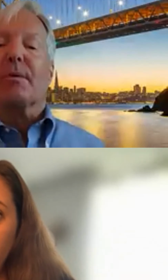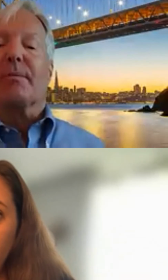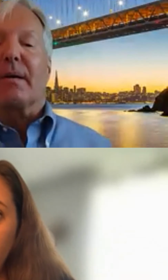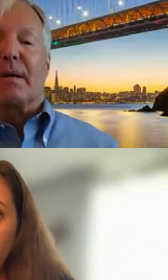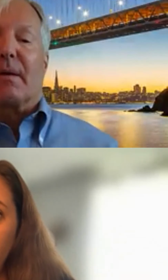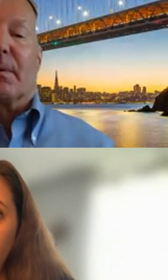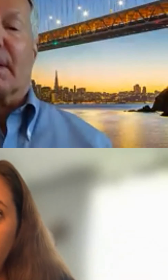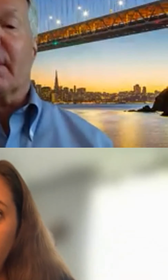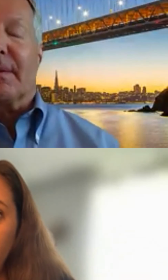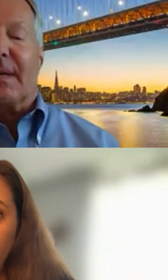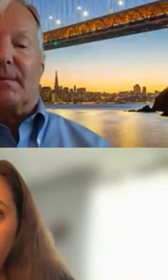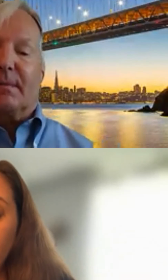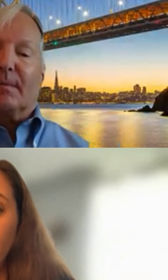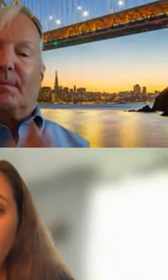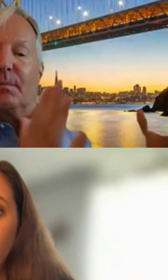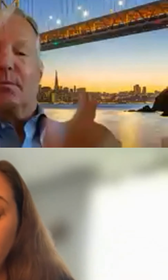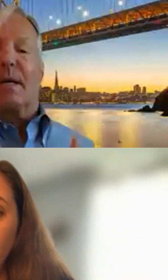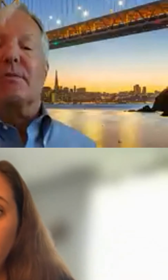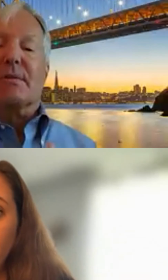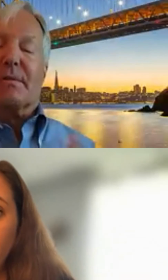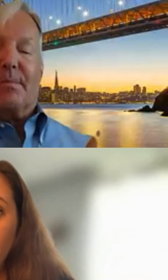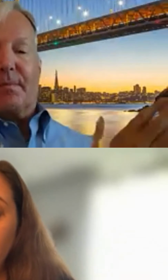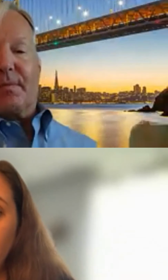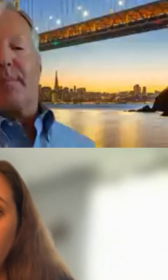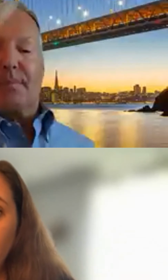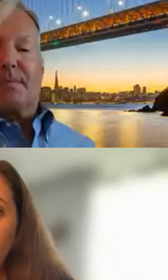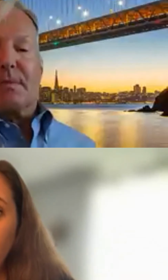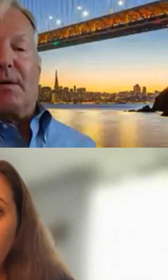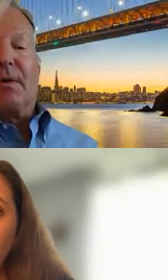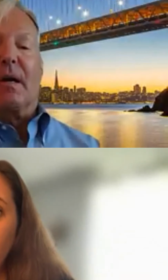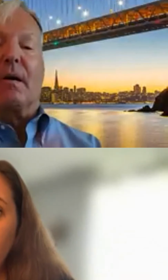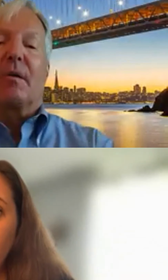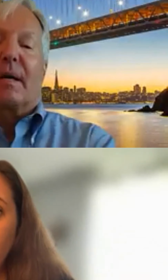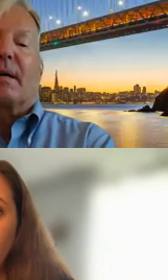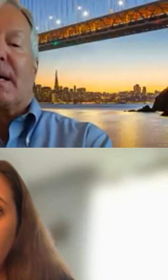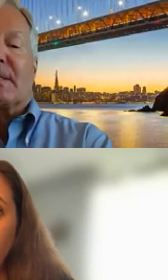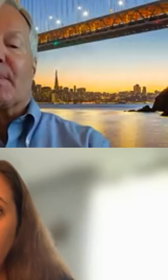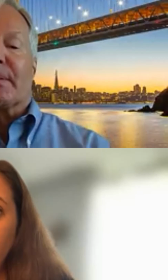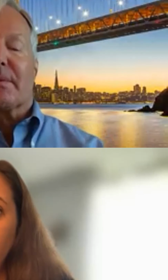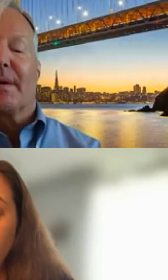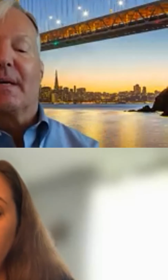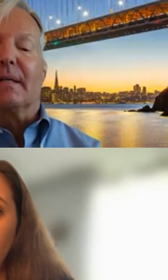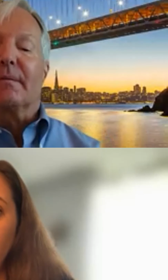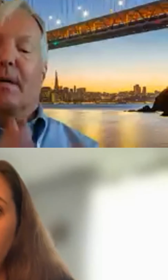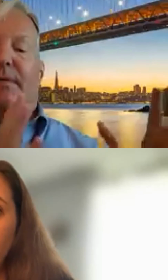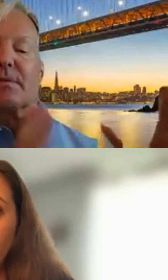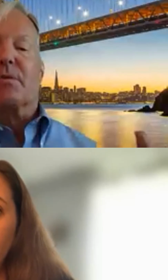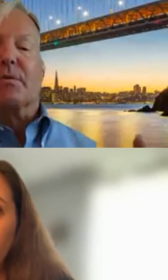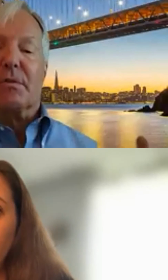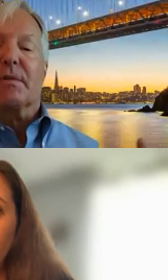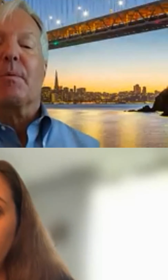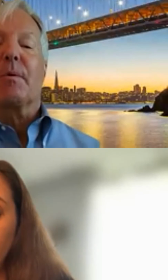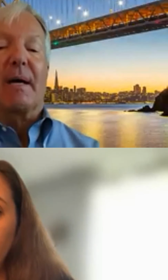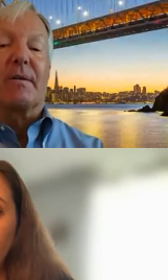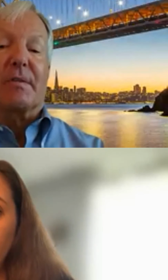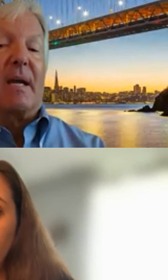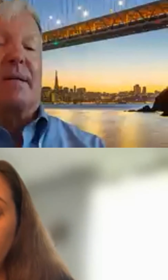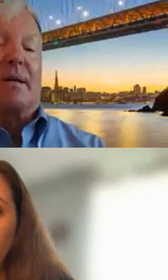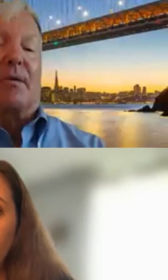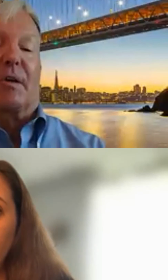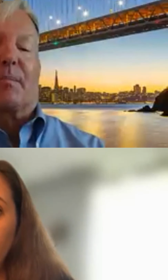large provider network that ranges from self-care all the way to hospice, involving social service